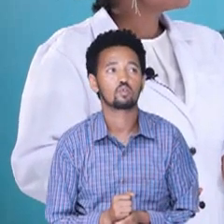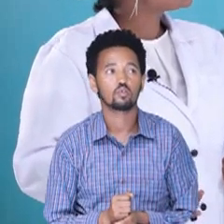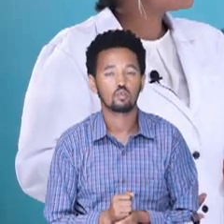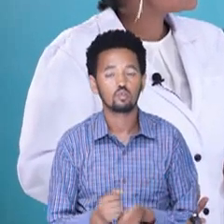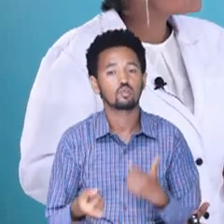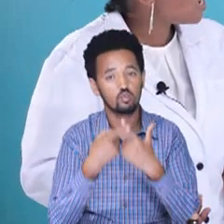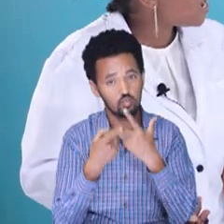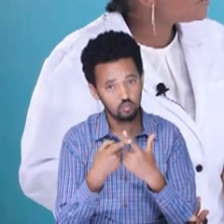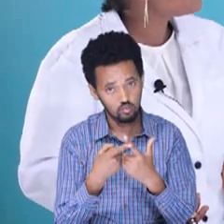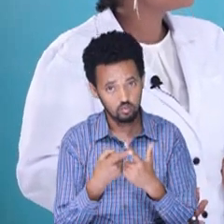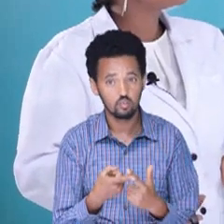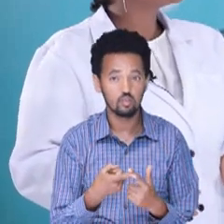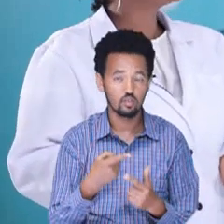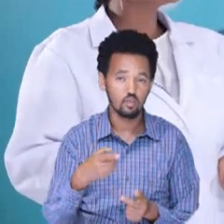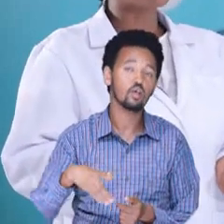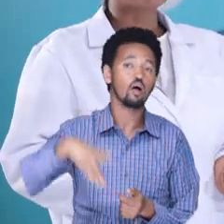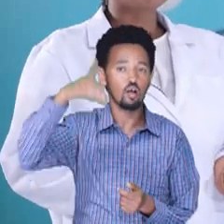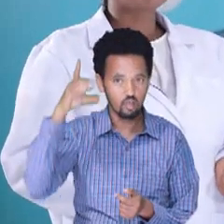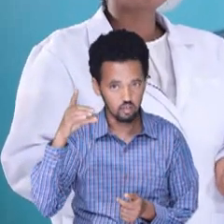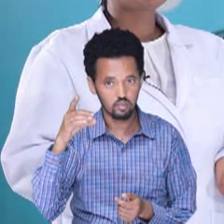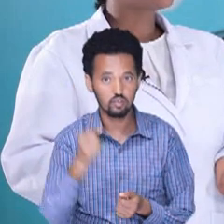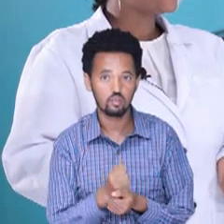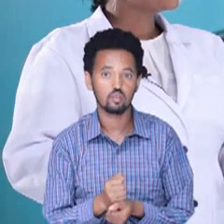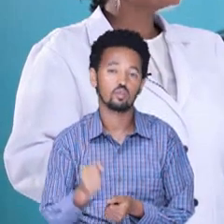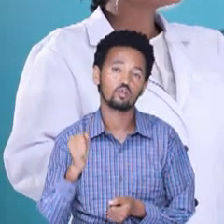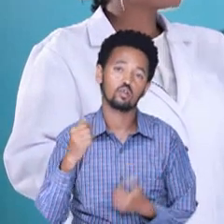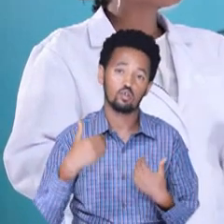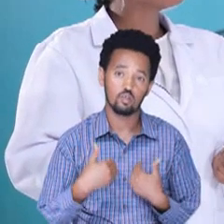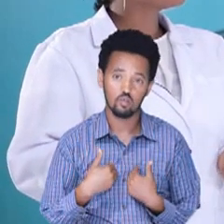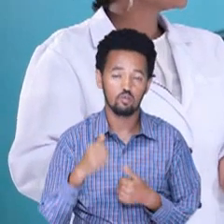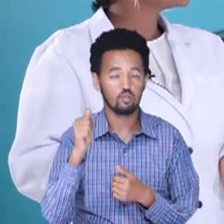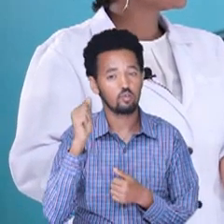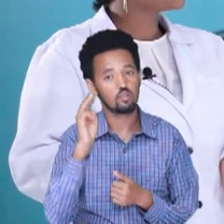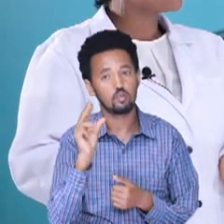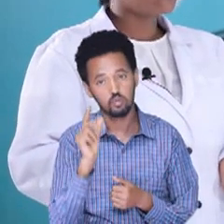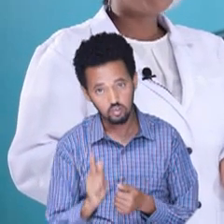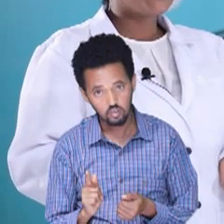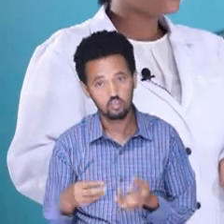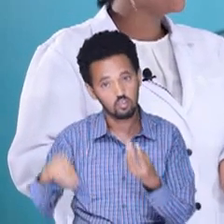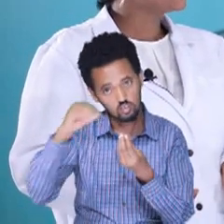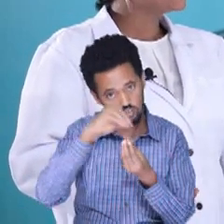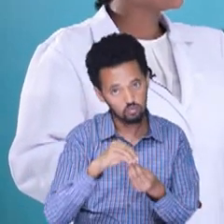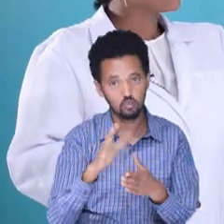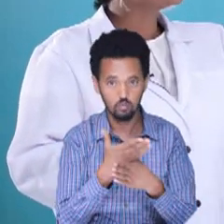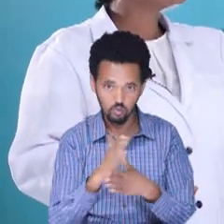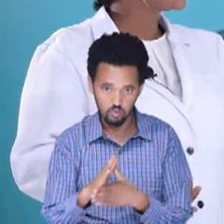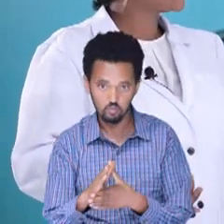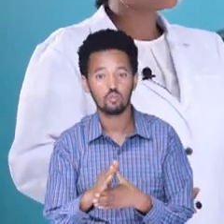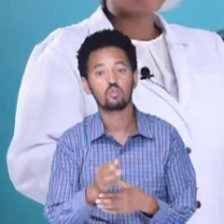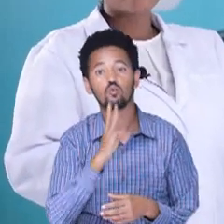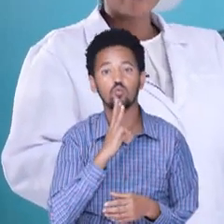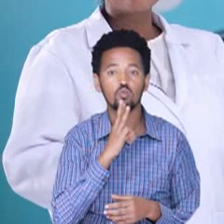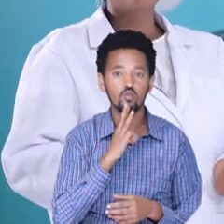The second one is high or true savanna. This type of grassland is developed between the